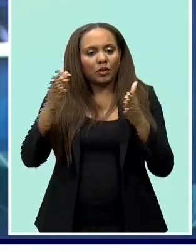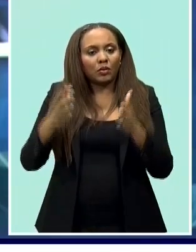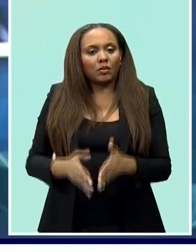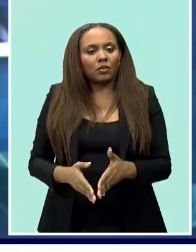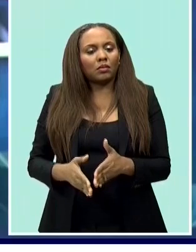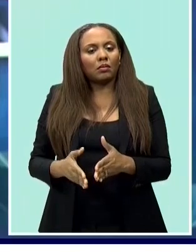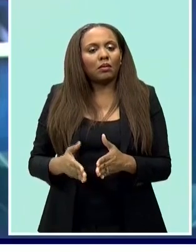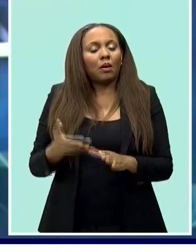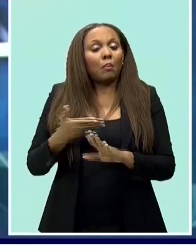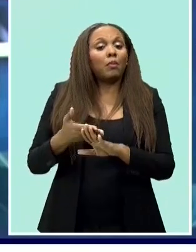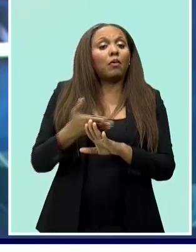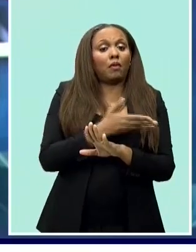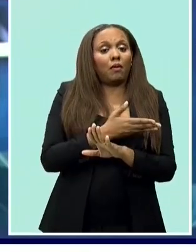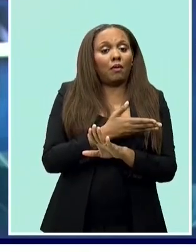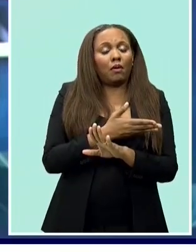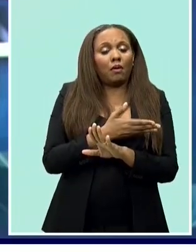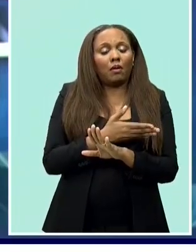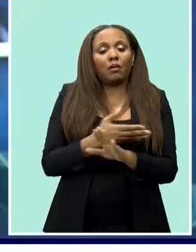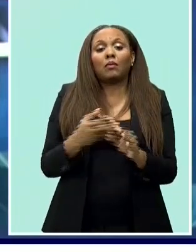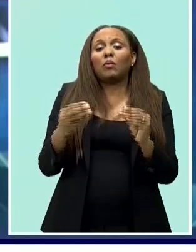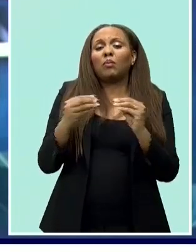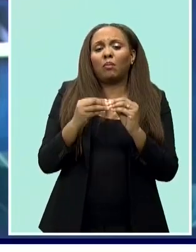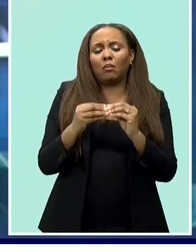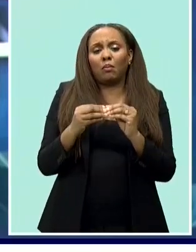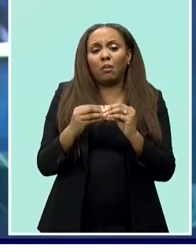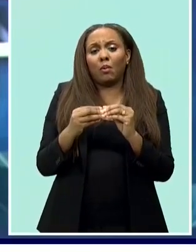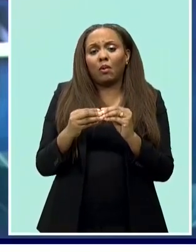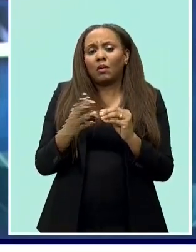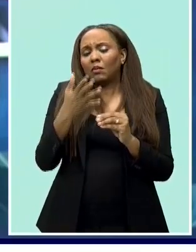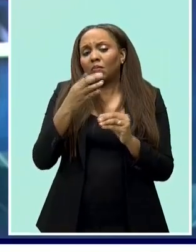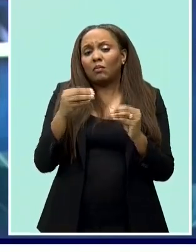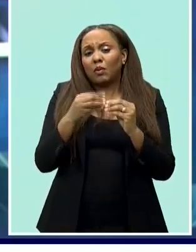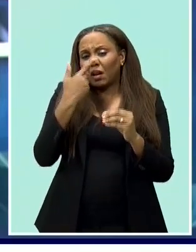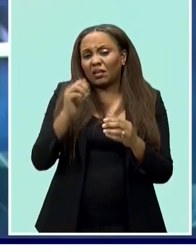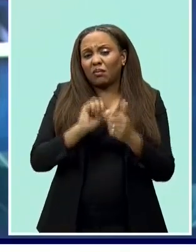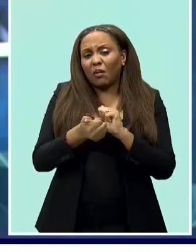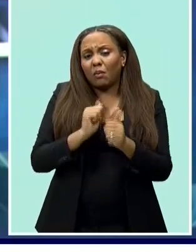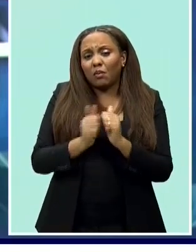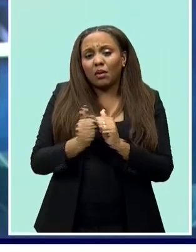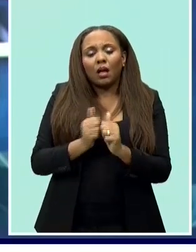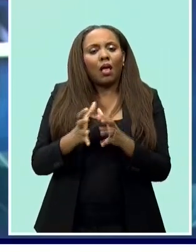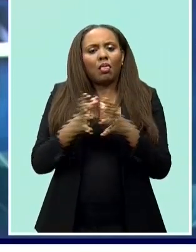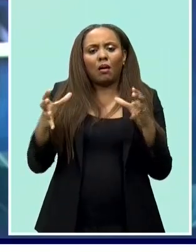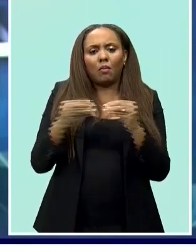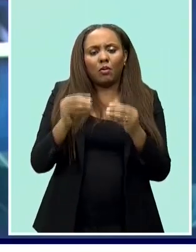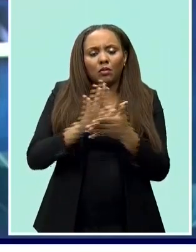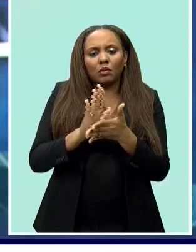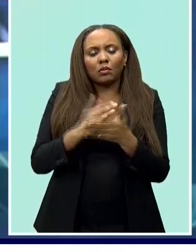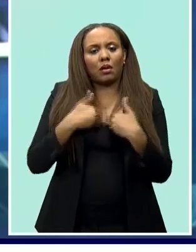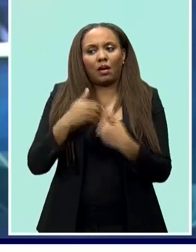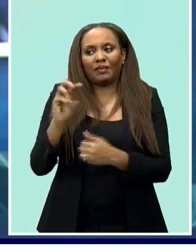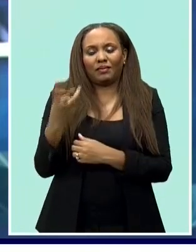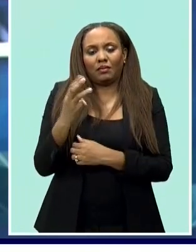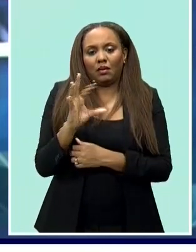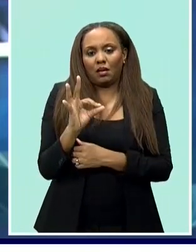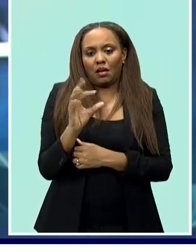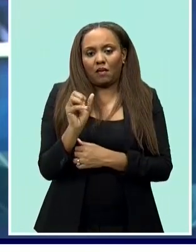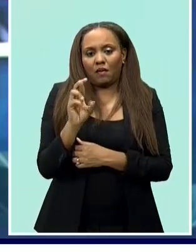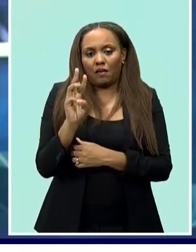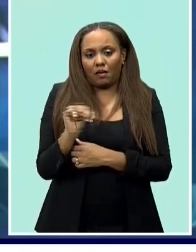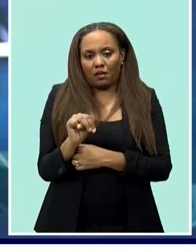The school says this is necessary given competition from other sixth form institutions. The number of sixth form schools has increased from 4 to 11.